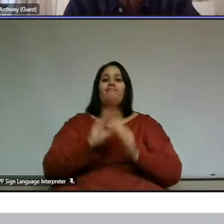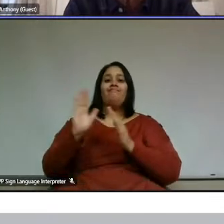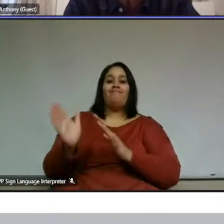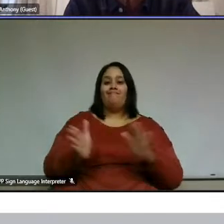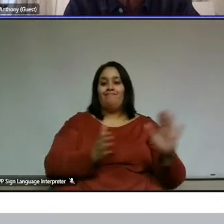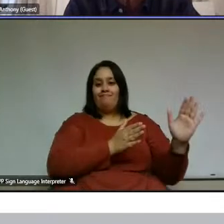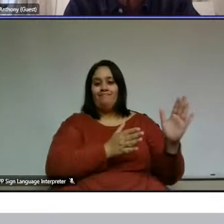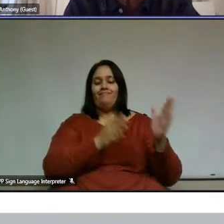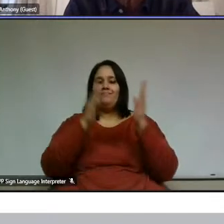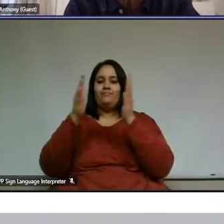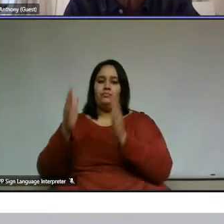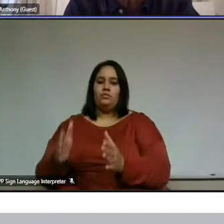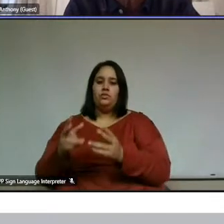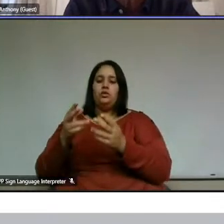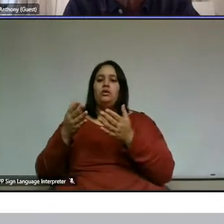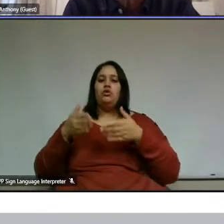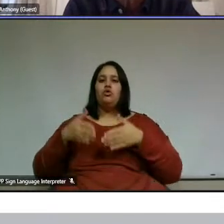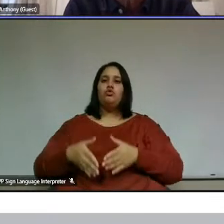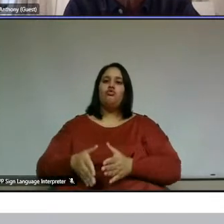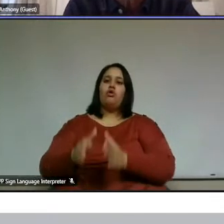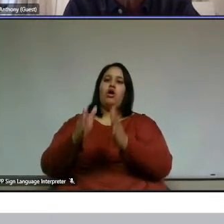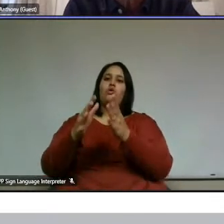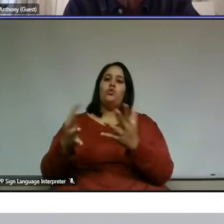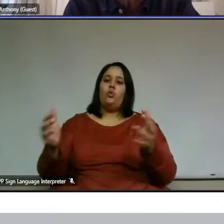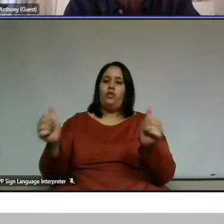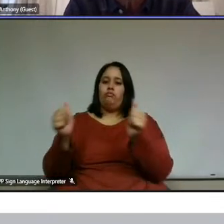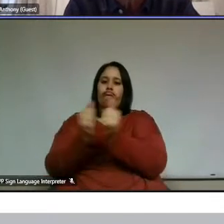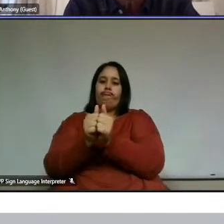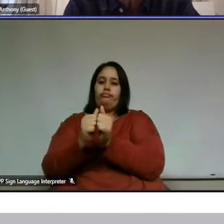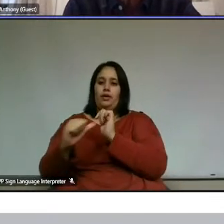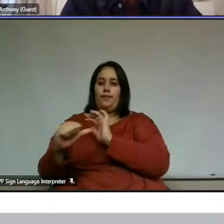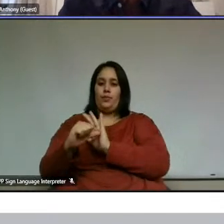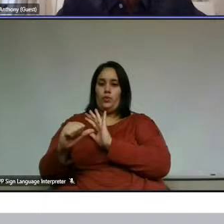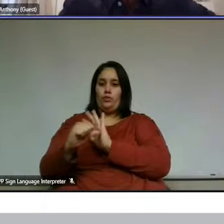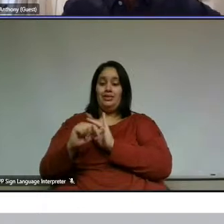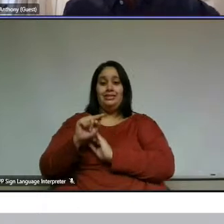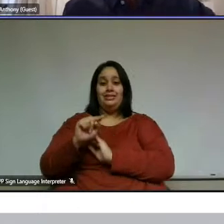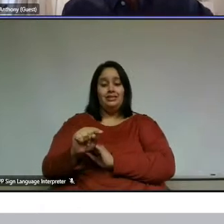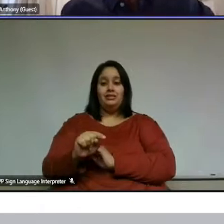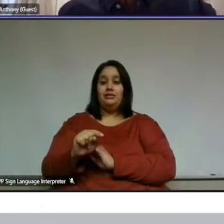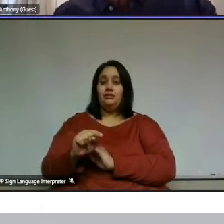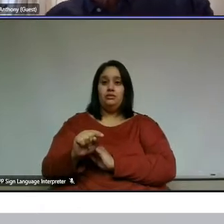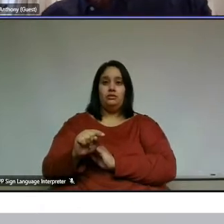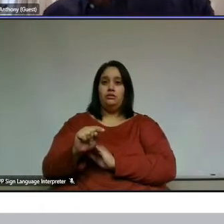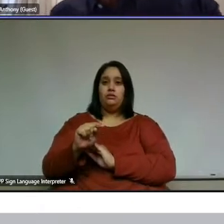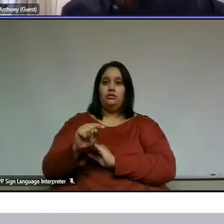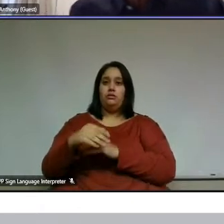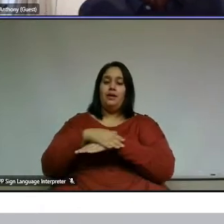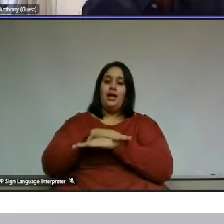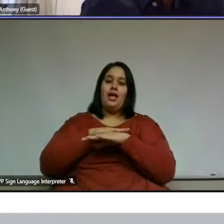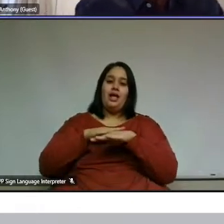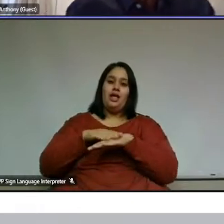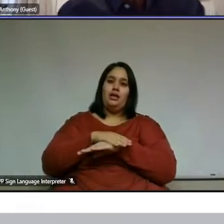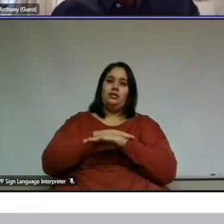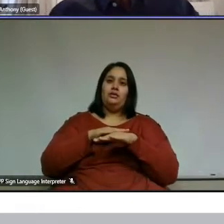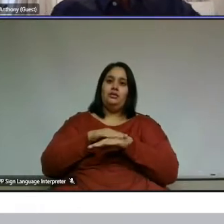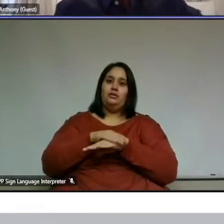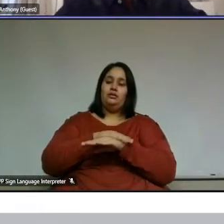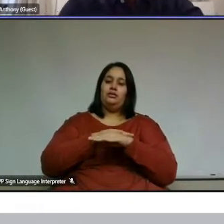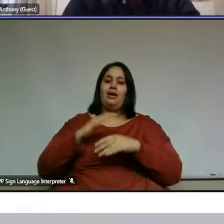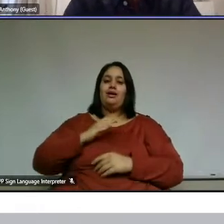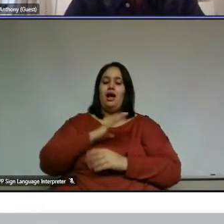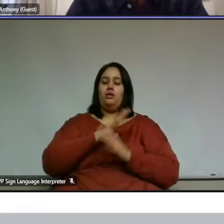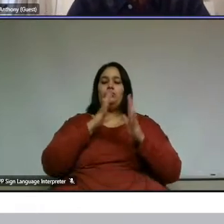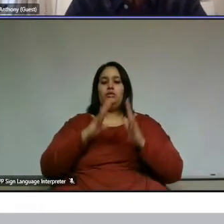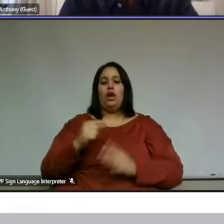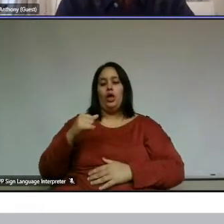about roads of joint significance. And it also comes down to, because the thing that was mentioned by Councillor Quintus